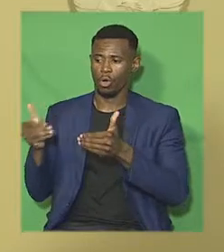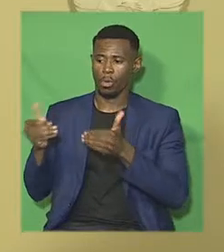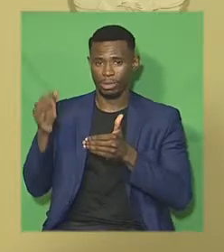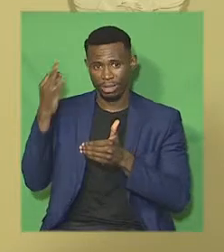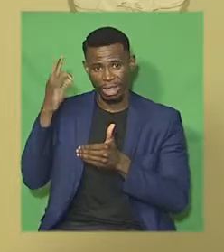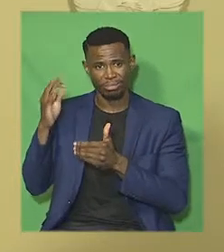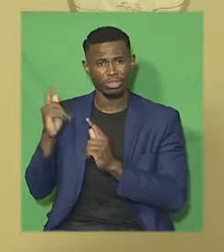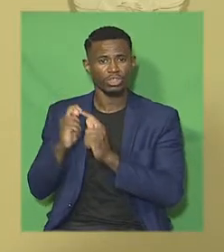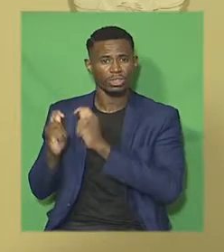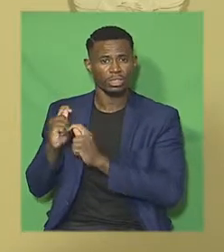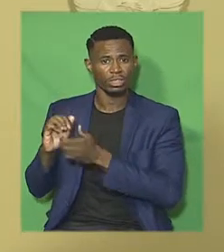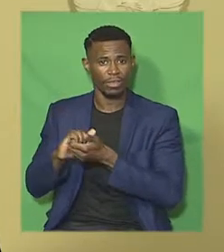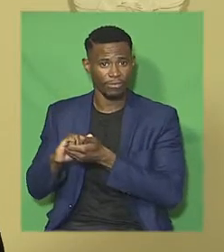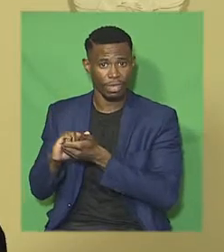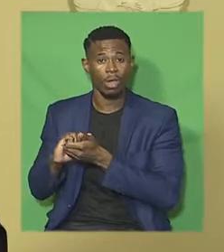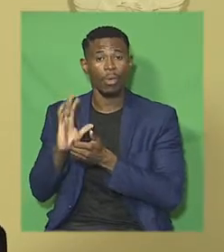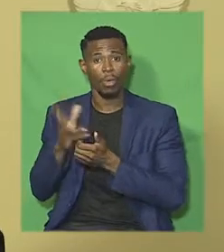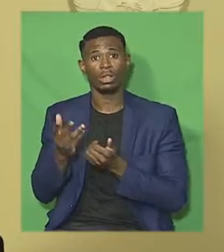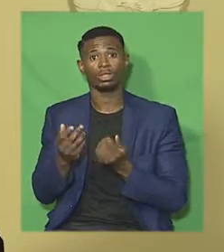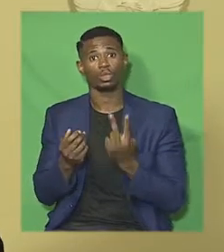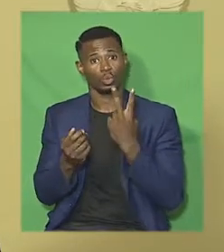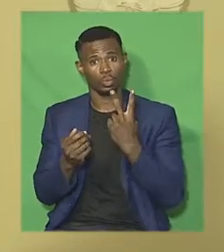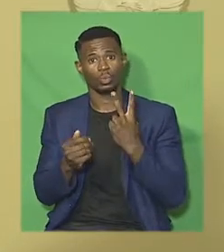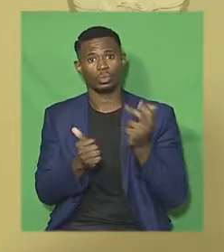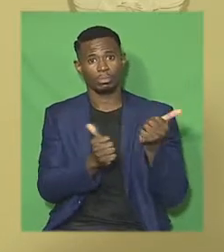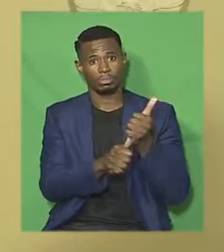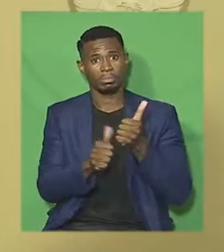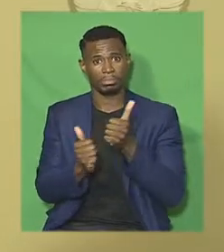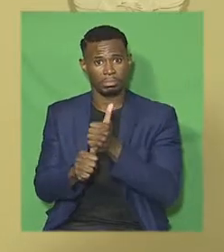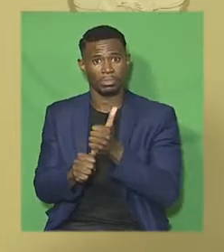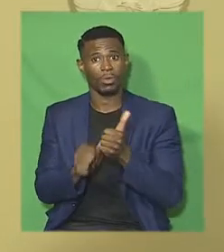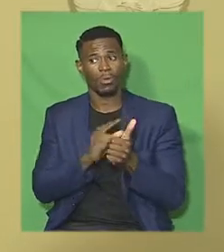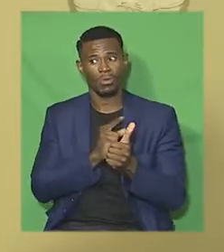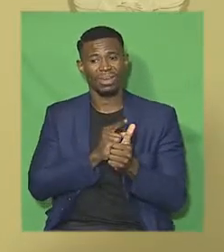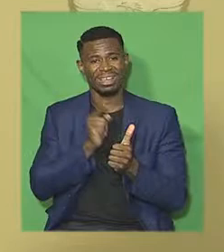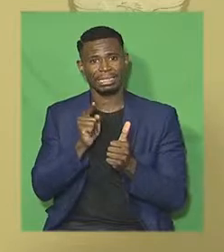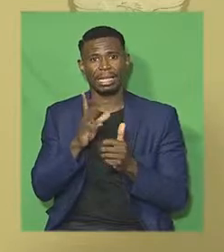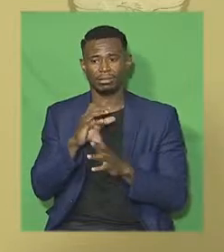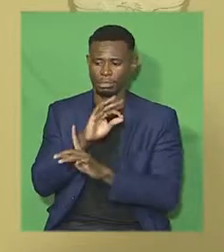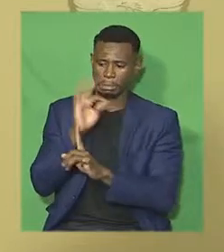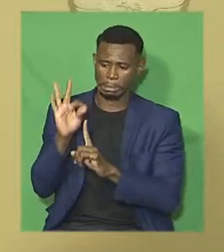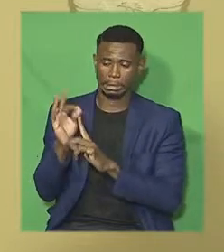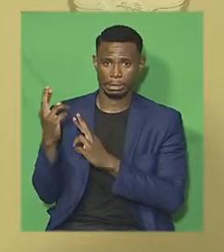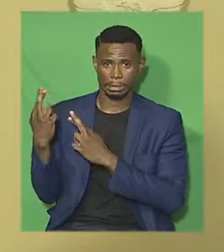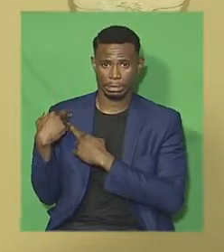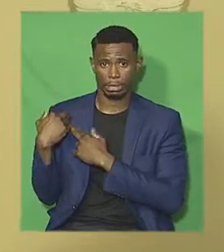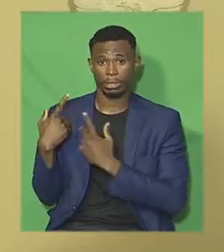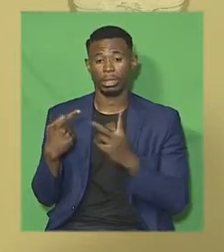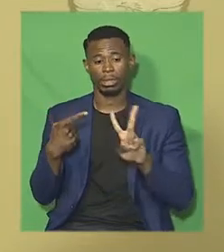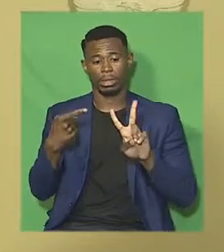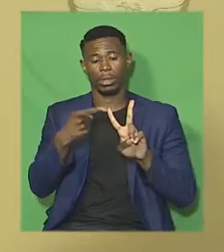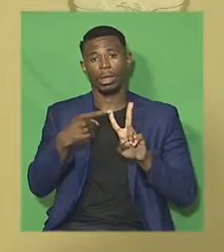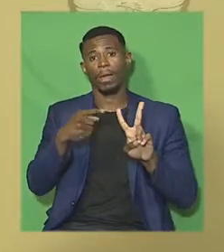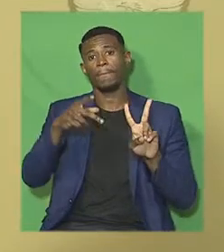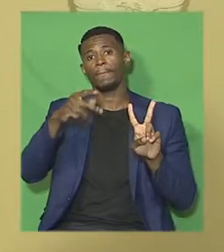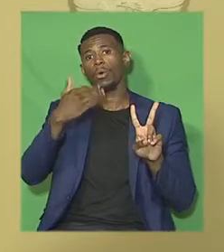Traditional Affairs, as there are 2 distinct areas of responsibility. Mr. Pax